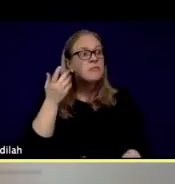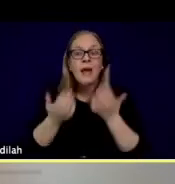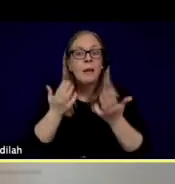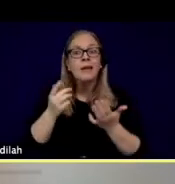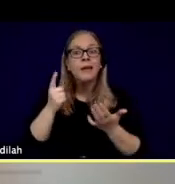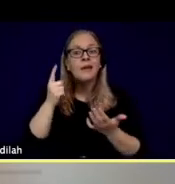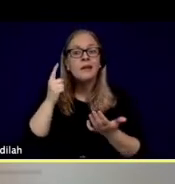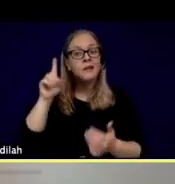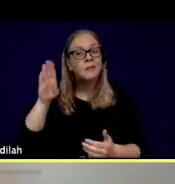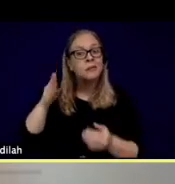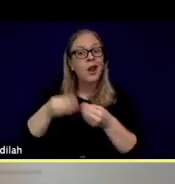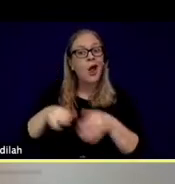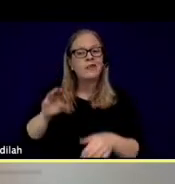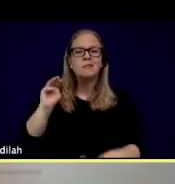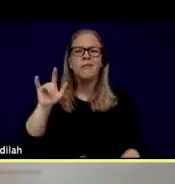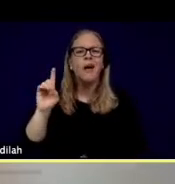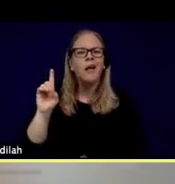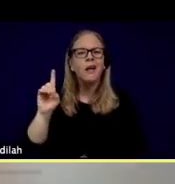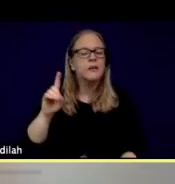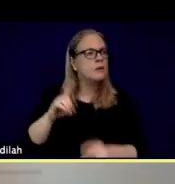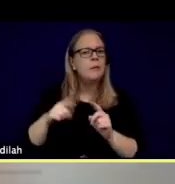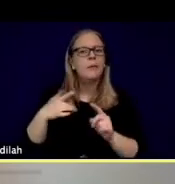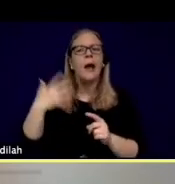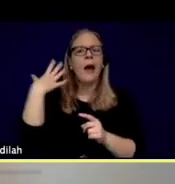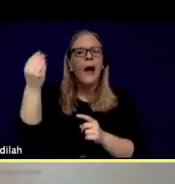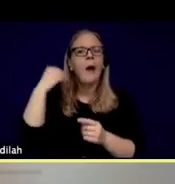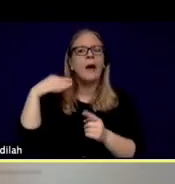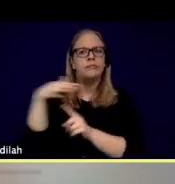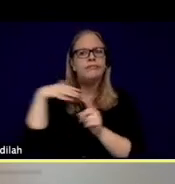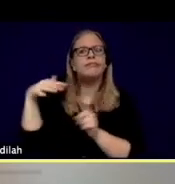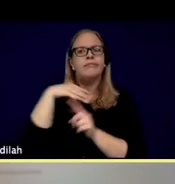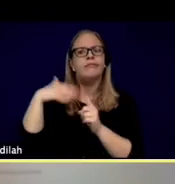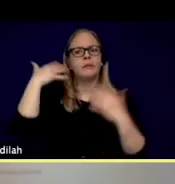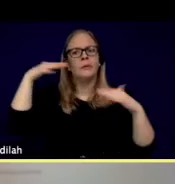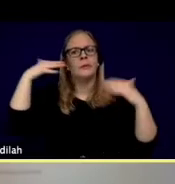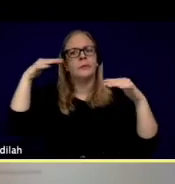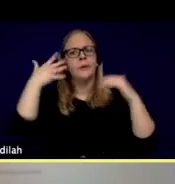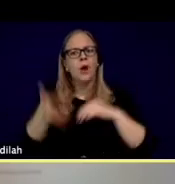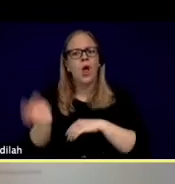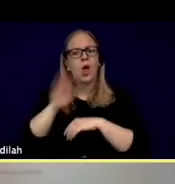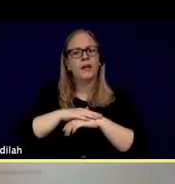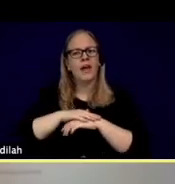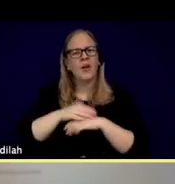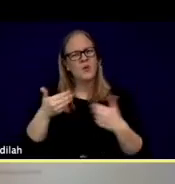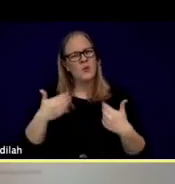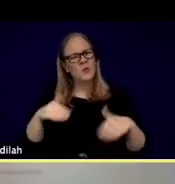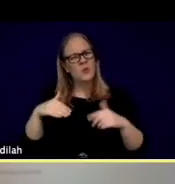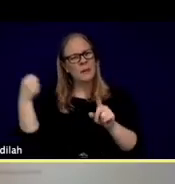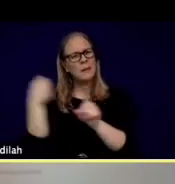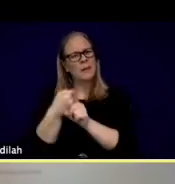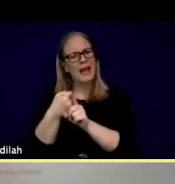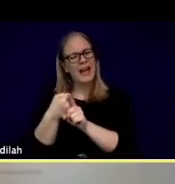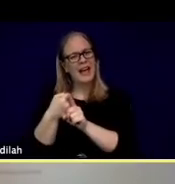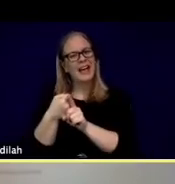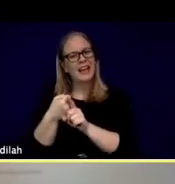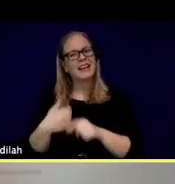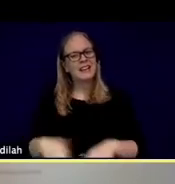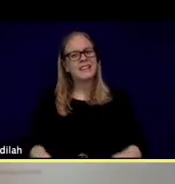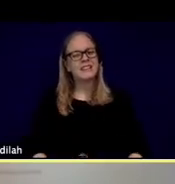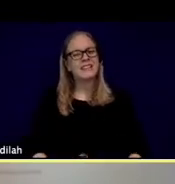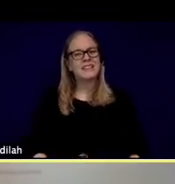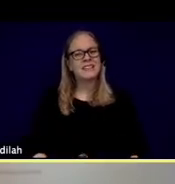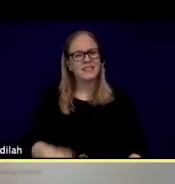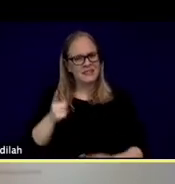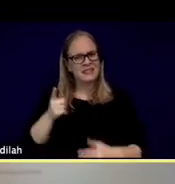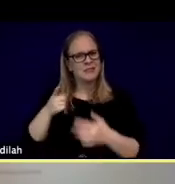in many settings where there's much noise or, all day long, then you may have a lot of trouble. On